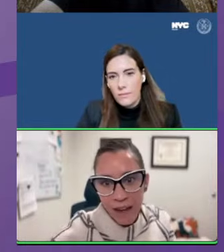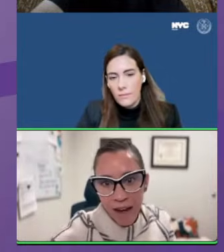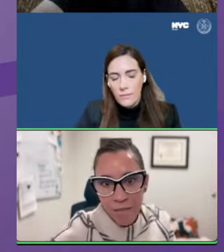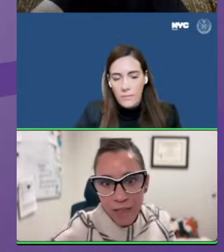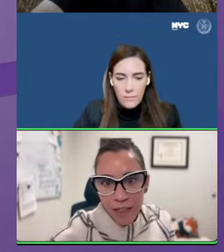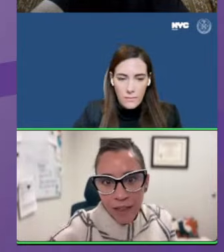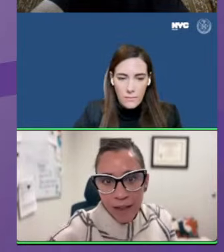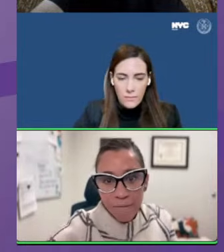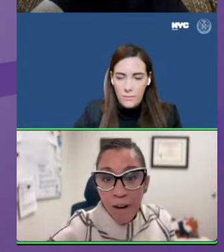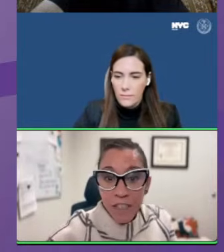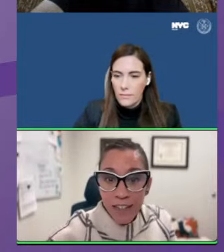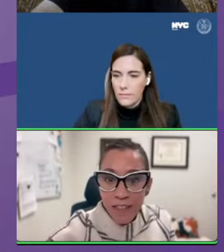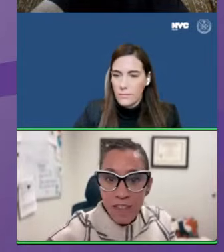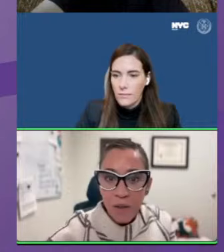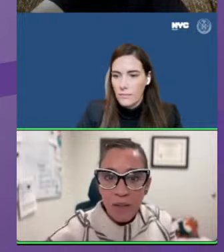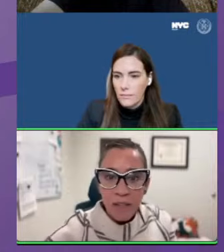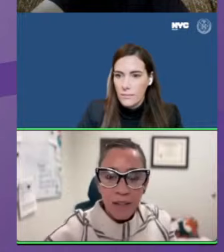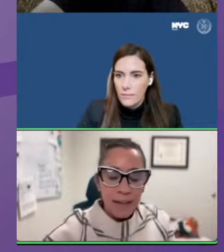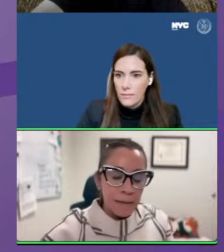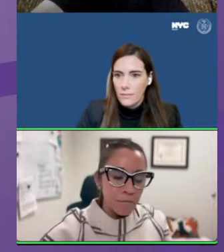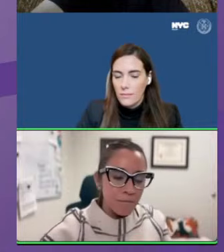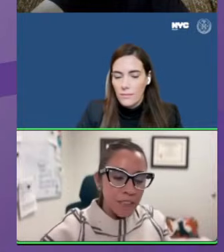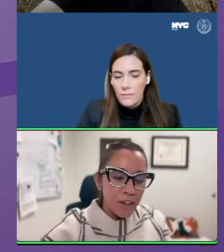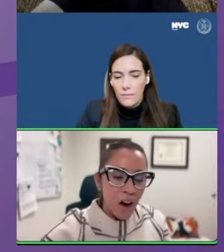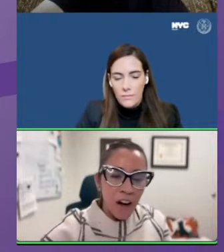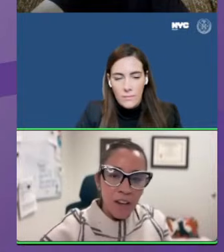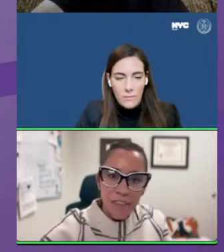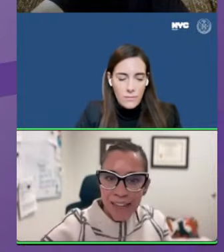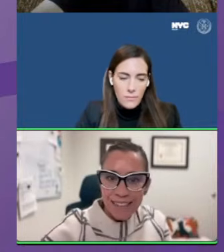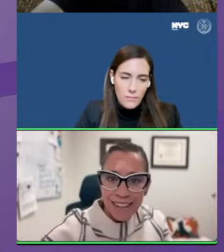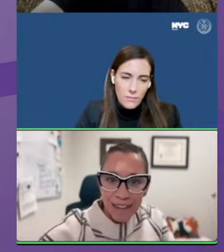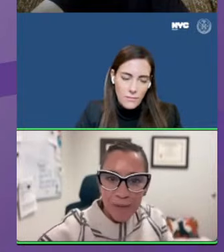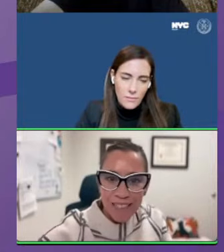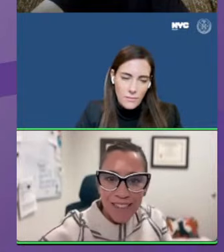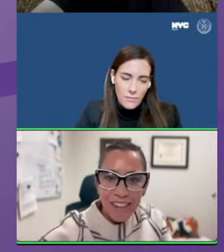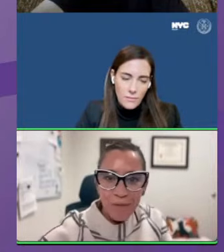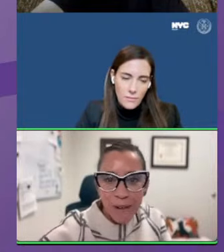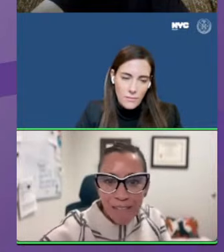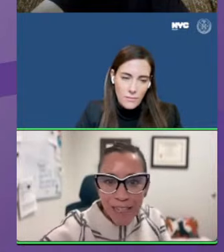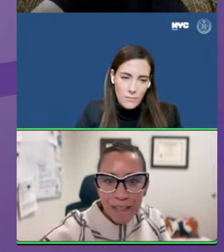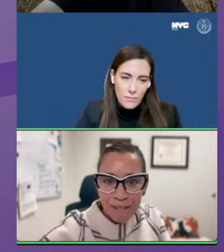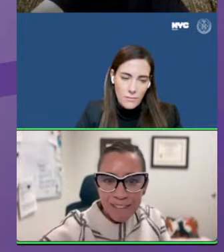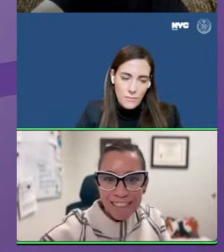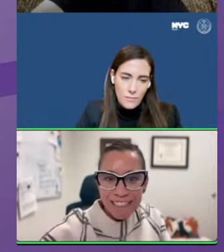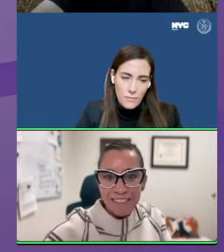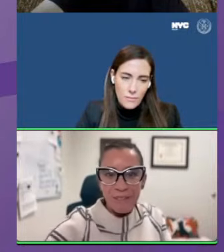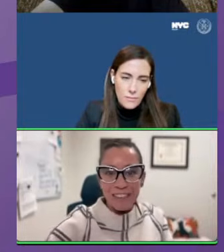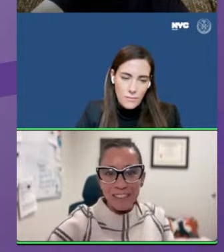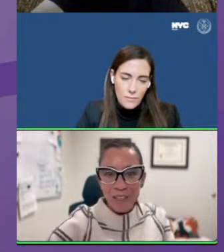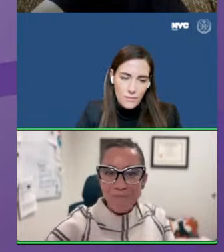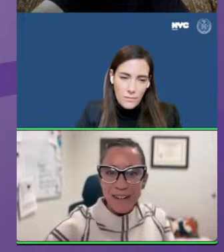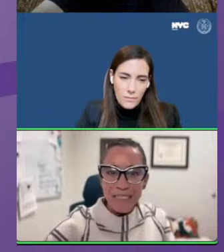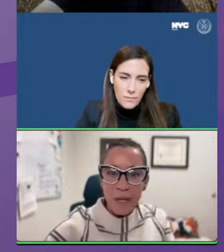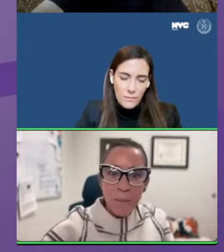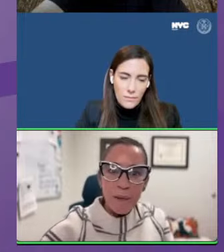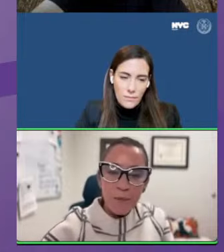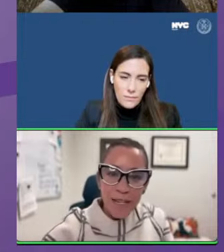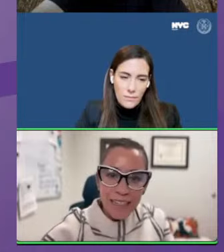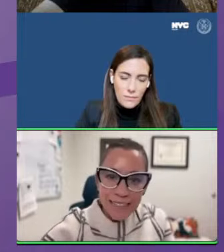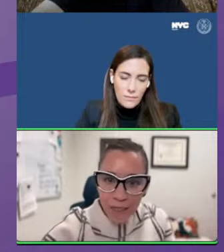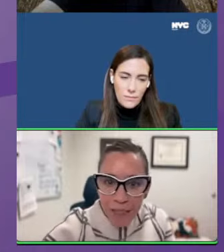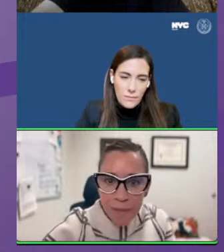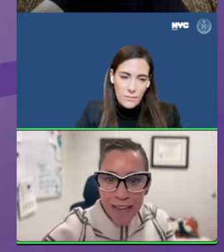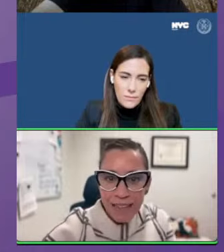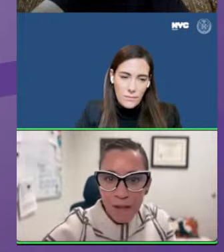day-to-day function. So there are things that can be done. We don't have a curative treatment, but we